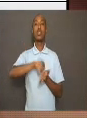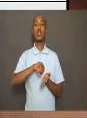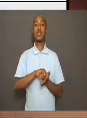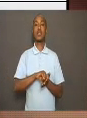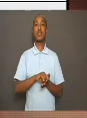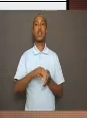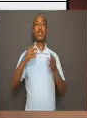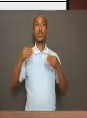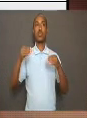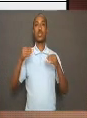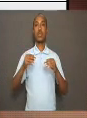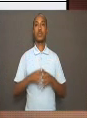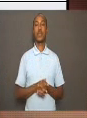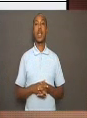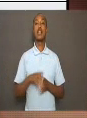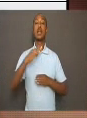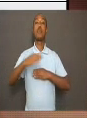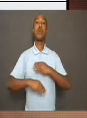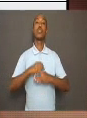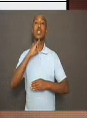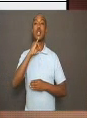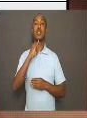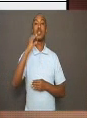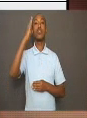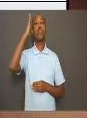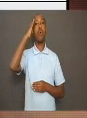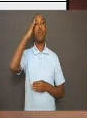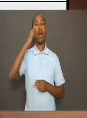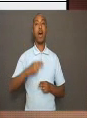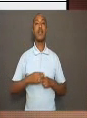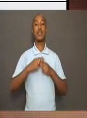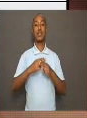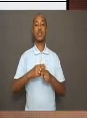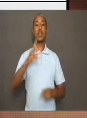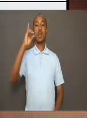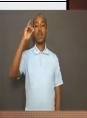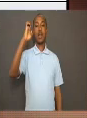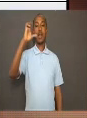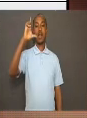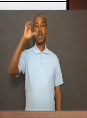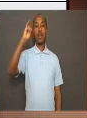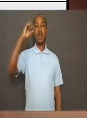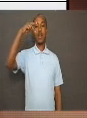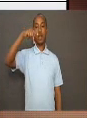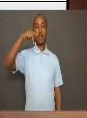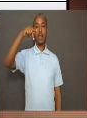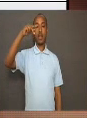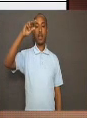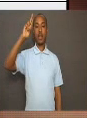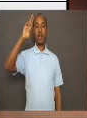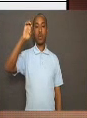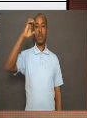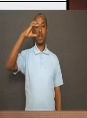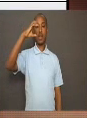solution. The process is known as deliquescence. It is important